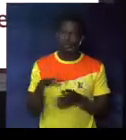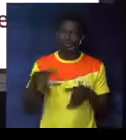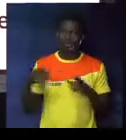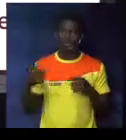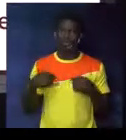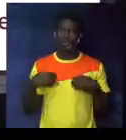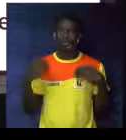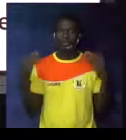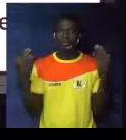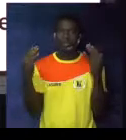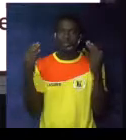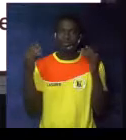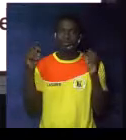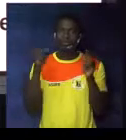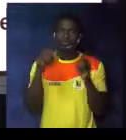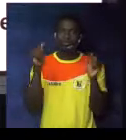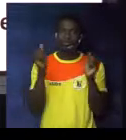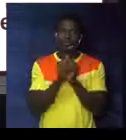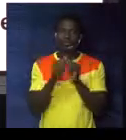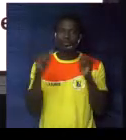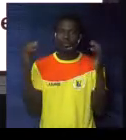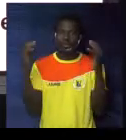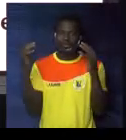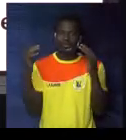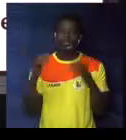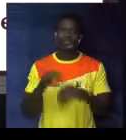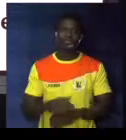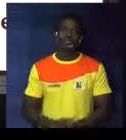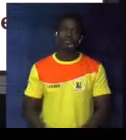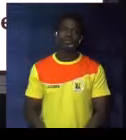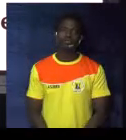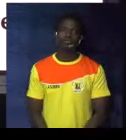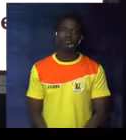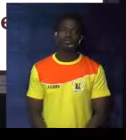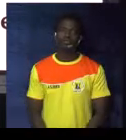kids. Let me celebrate you with a cheer.